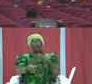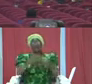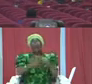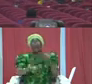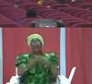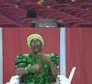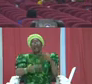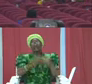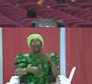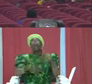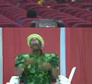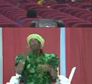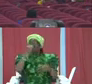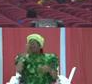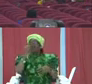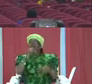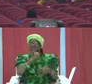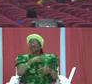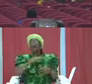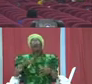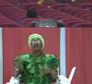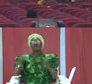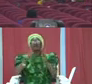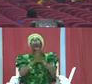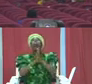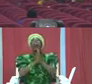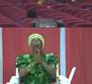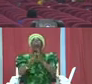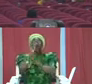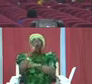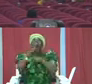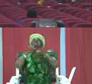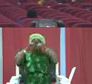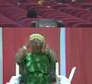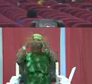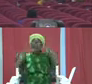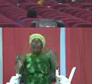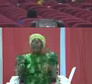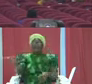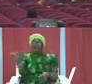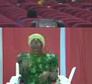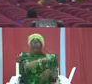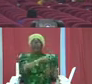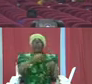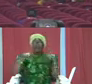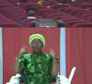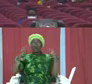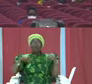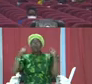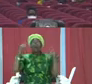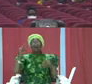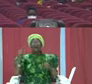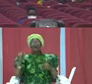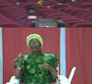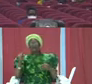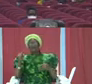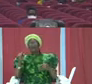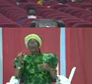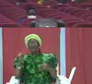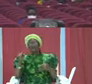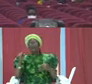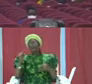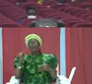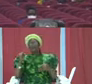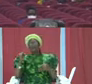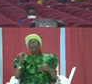pray. God bless you, pastors. I think we will have to move a little faster.